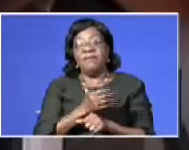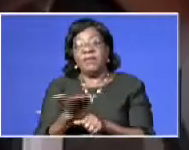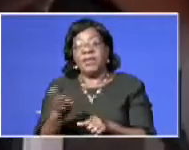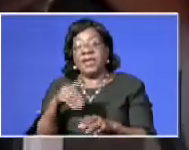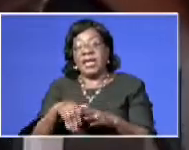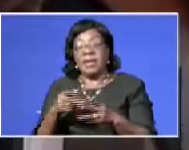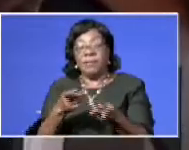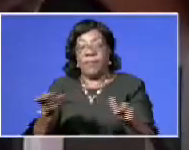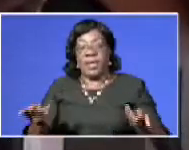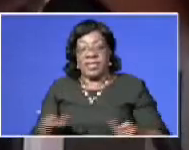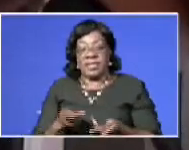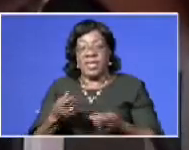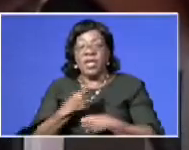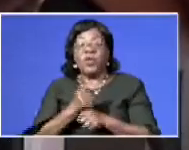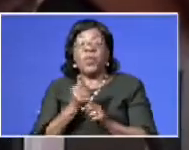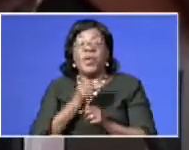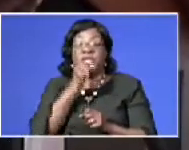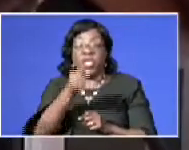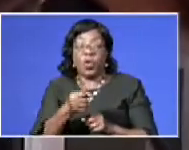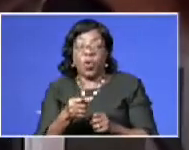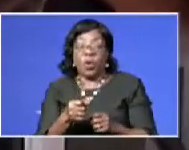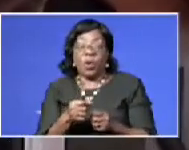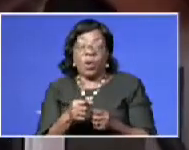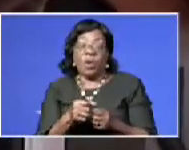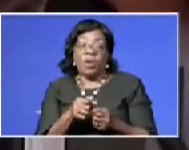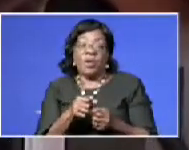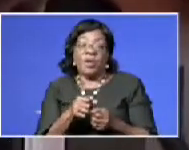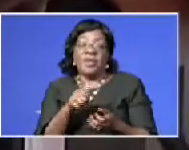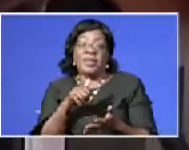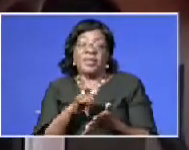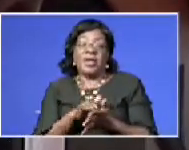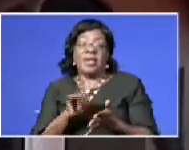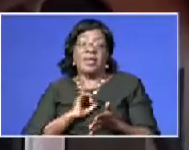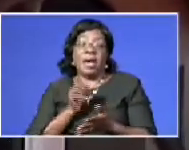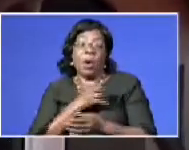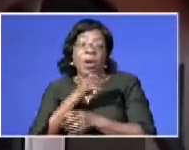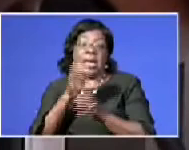place to make sure that and to ensure that our